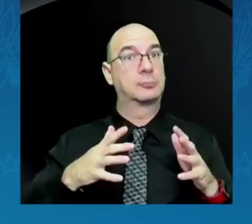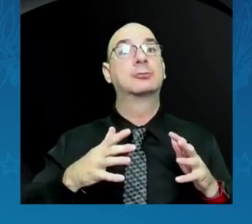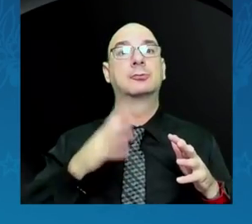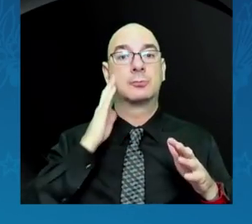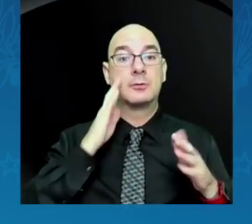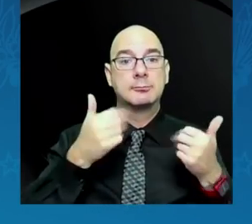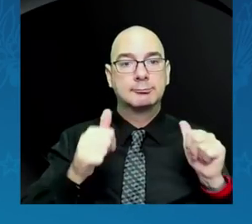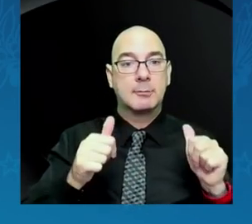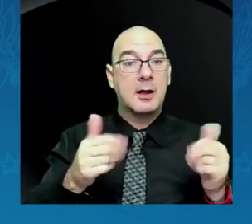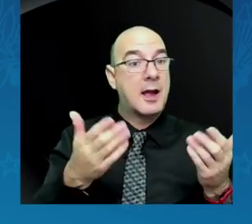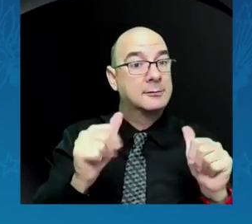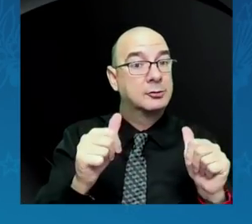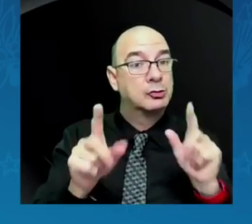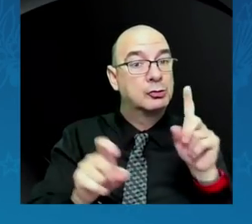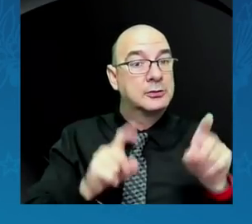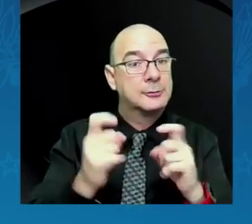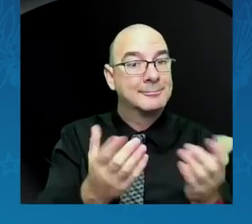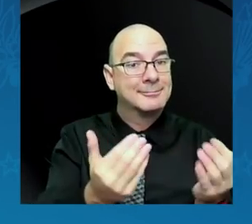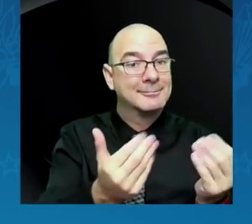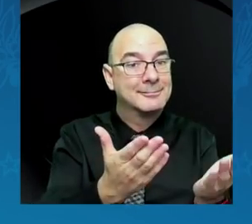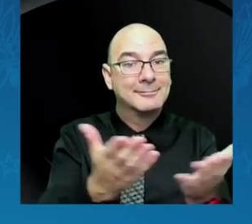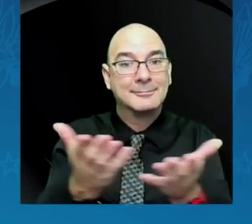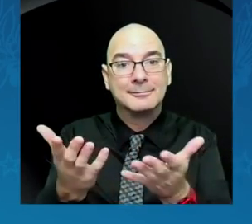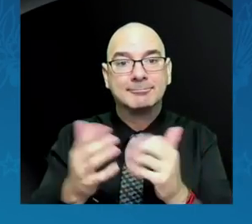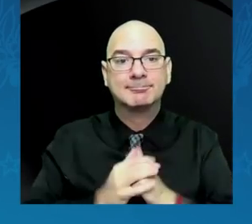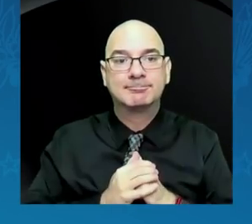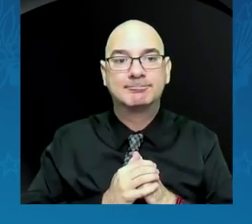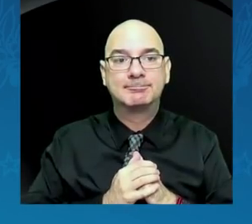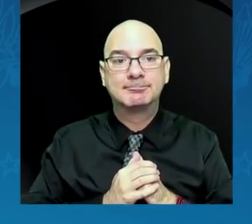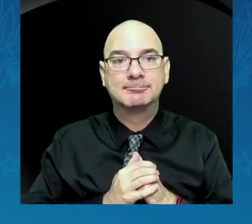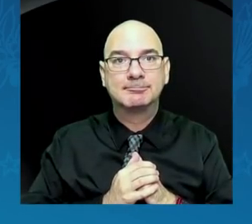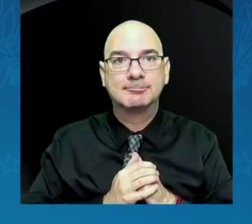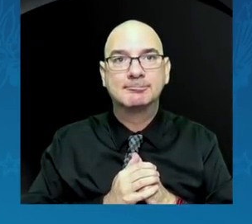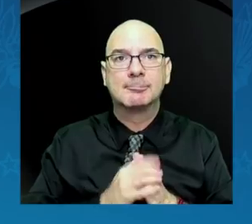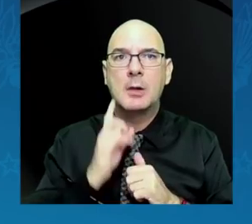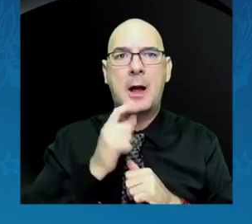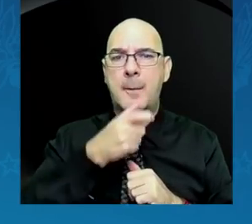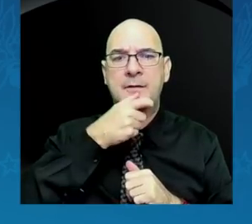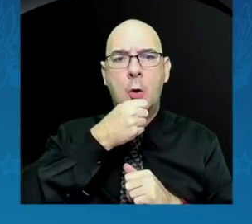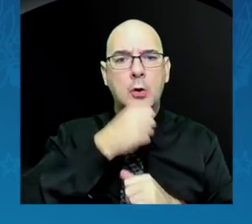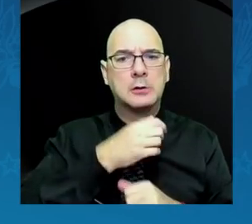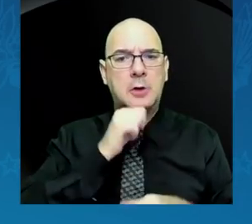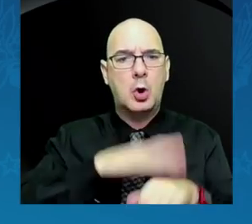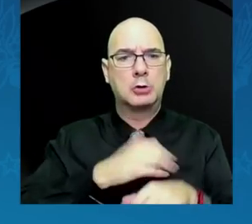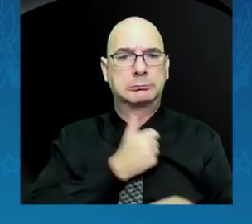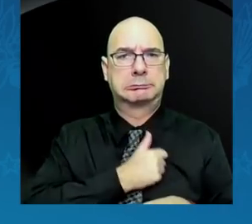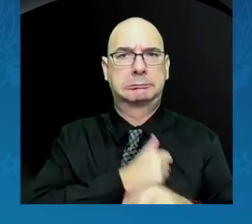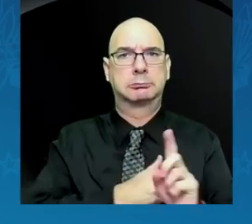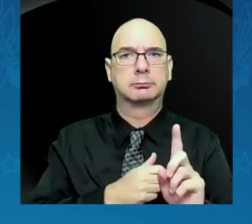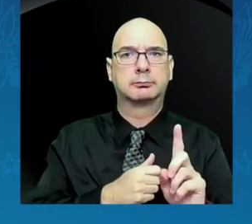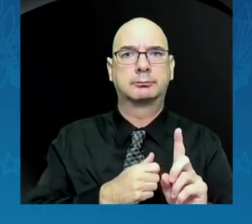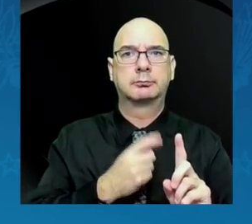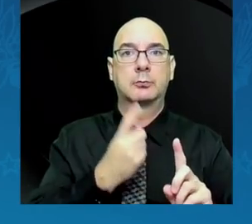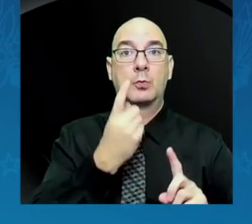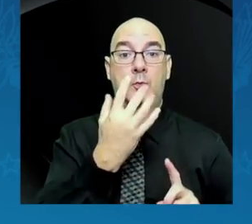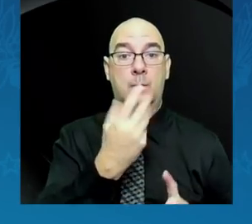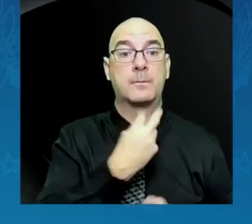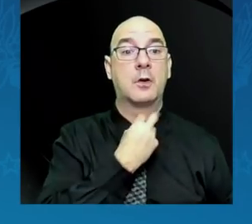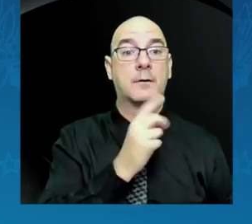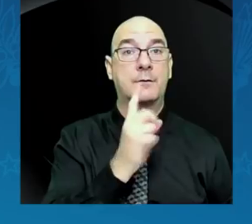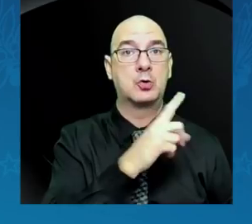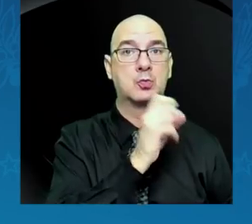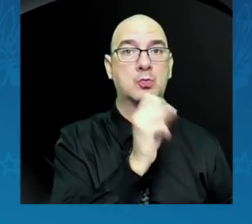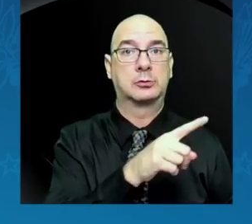Simone, are you? Yes, shall I? Microphone was not okay. On. So okay. Let's do our first question from Felipe Ricard from Le